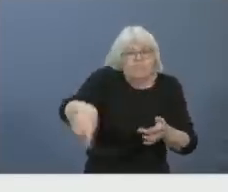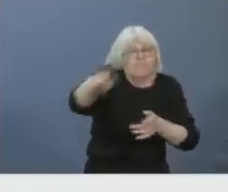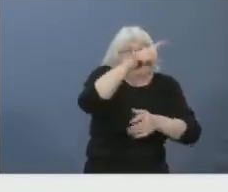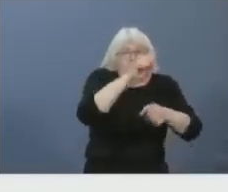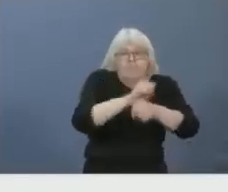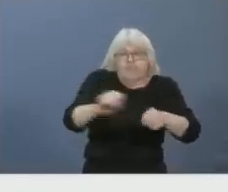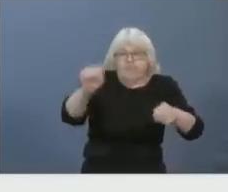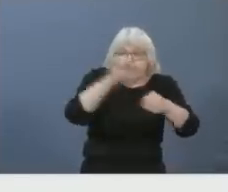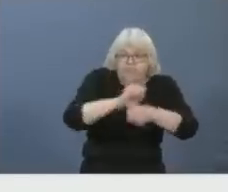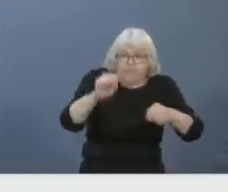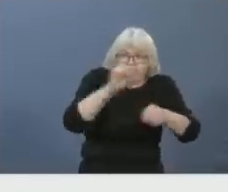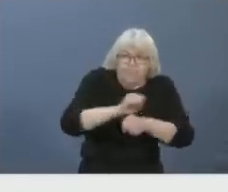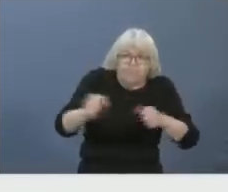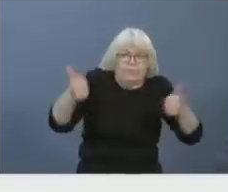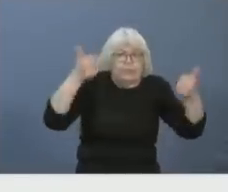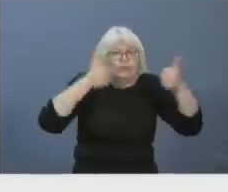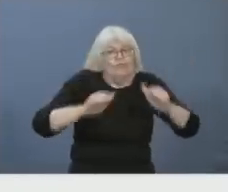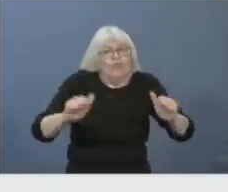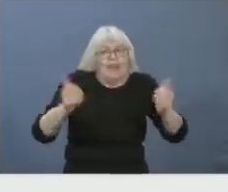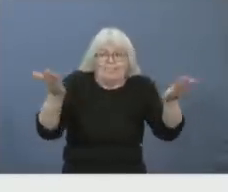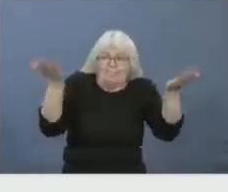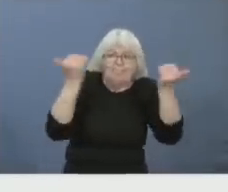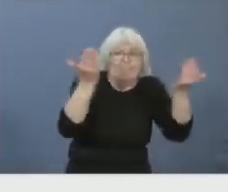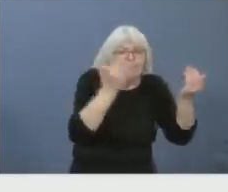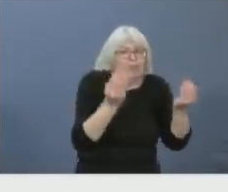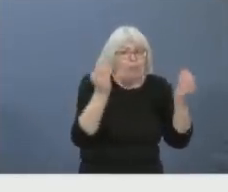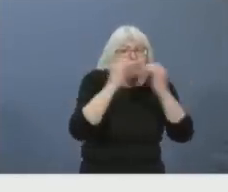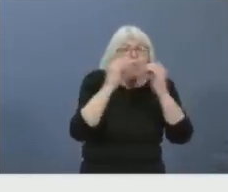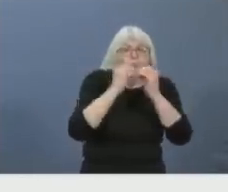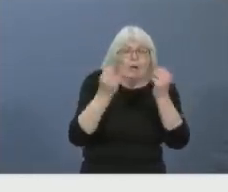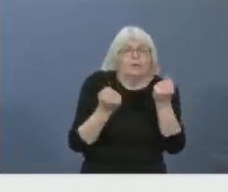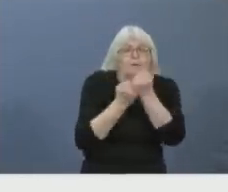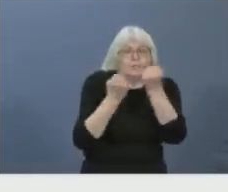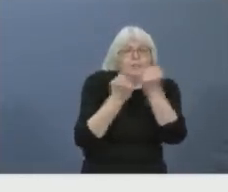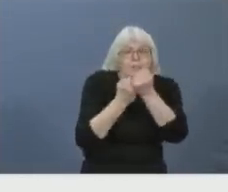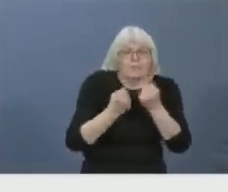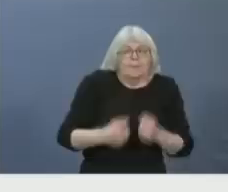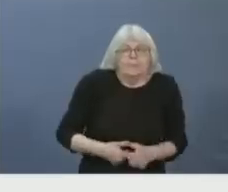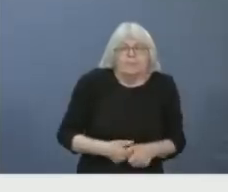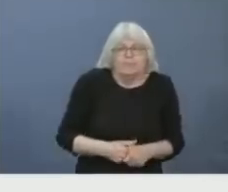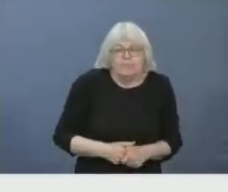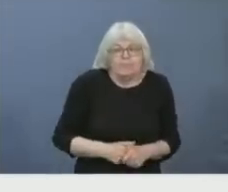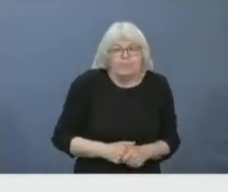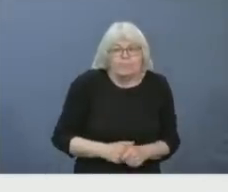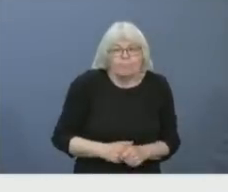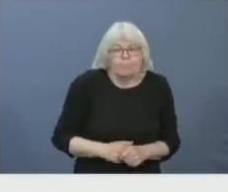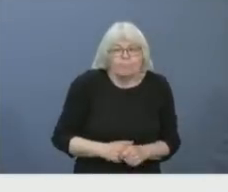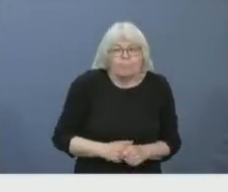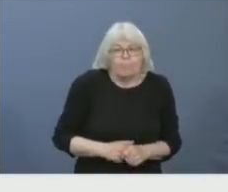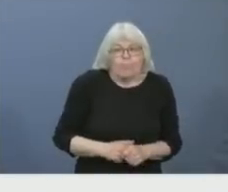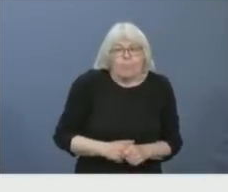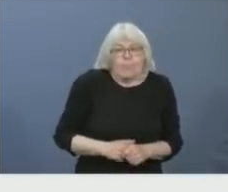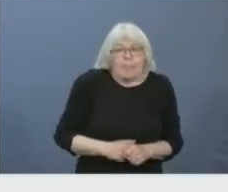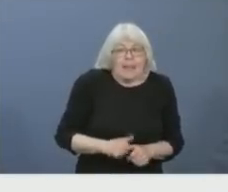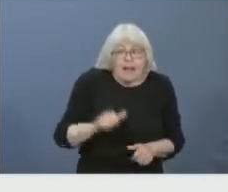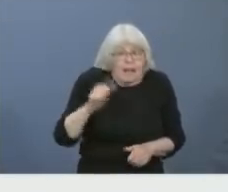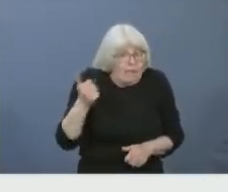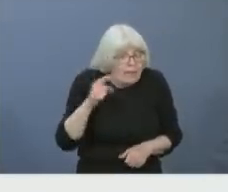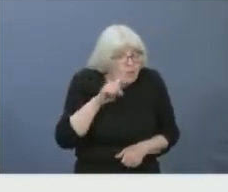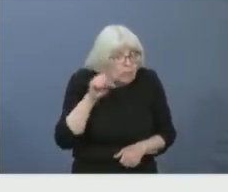them reinforcements to help everybody do their job. So, Keith, do you have a follow-up question?